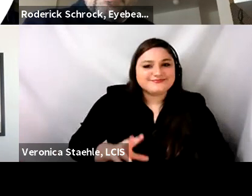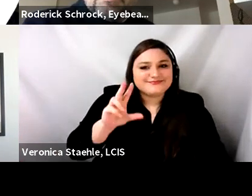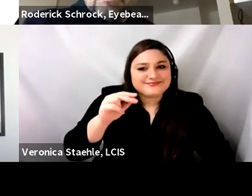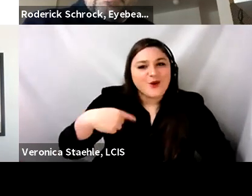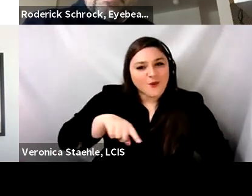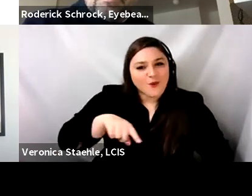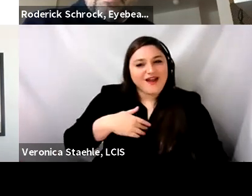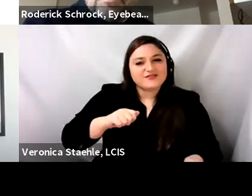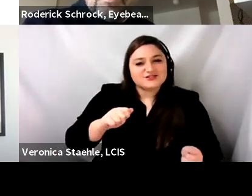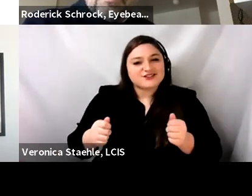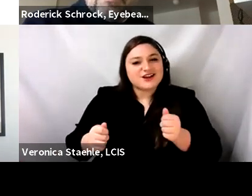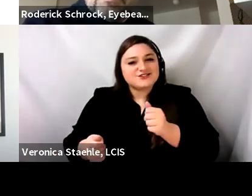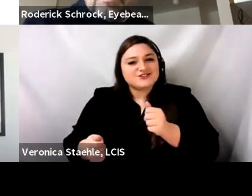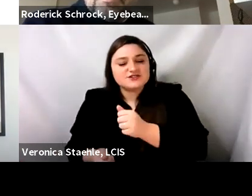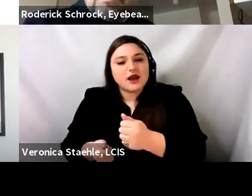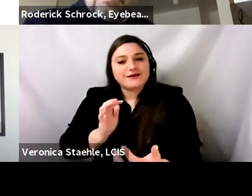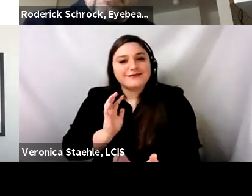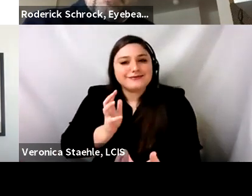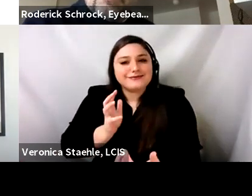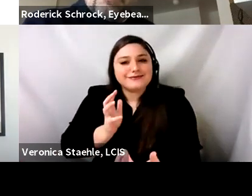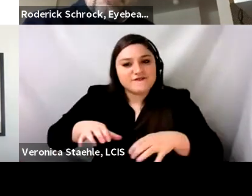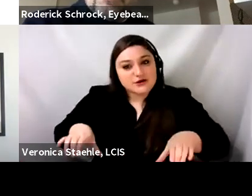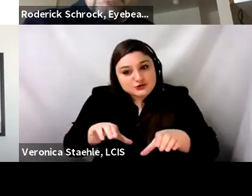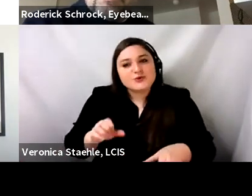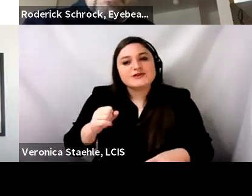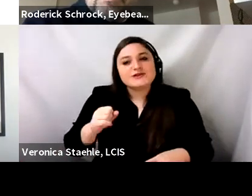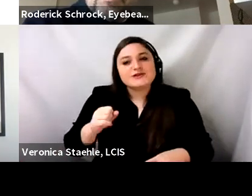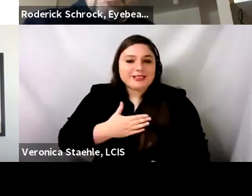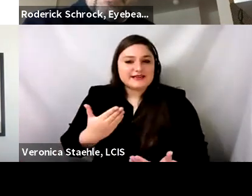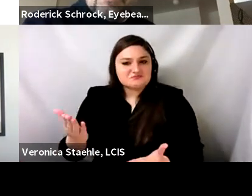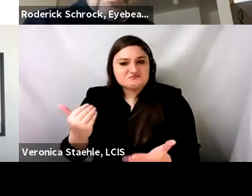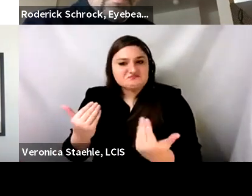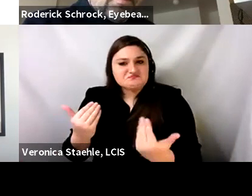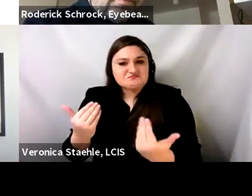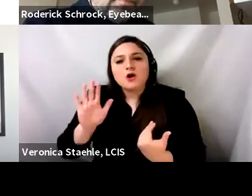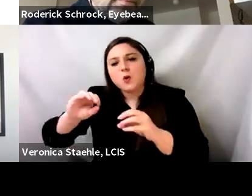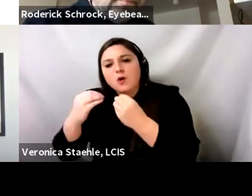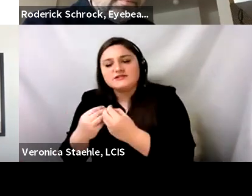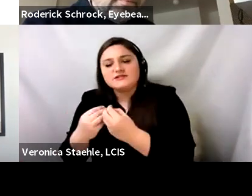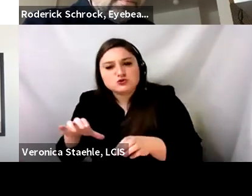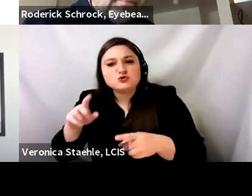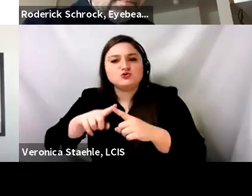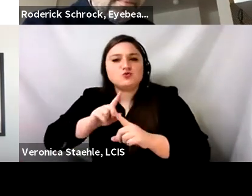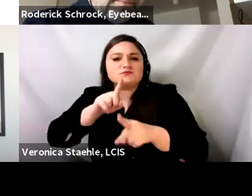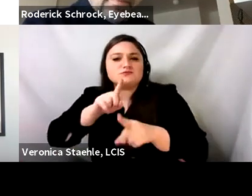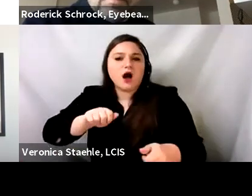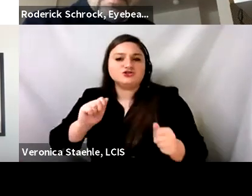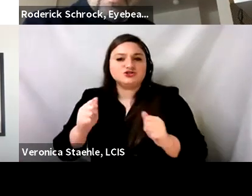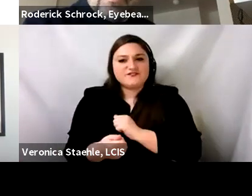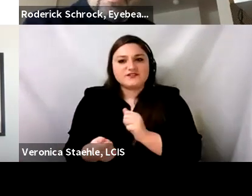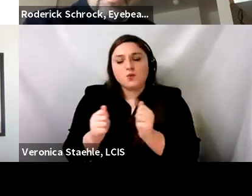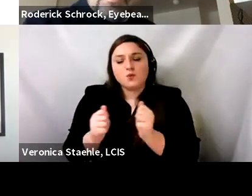Puente and ask Francis and Mark, please identify yourself and give your description as you start speaking and tell us